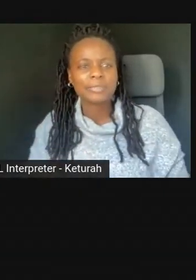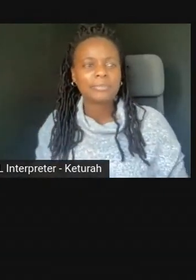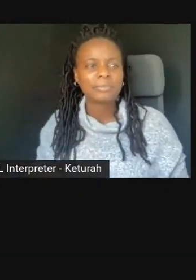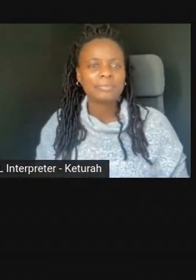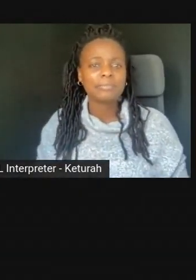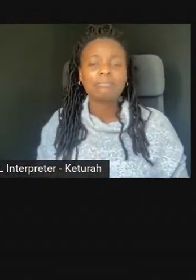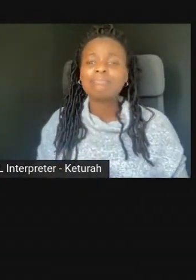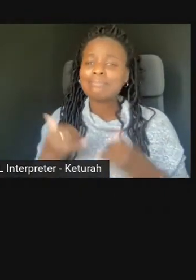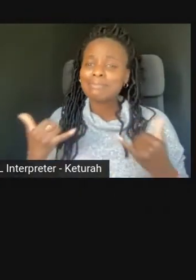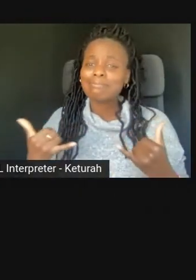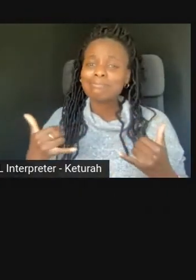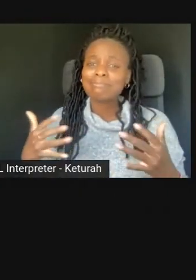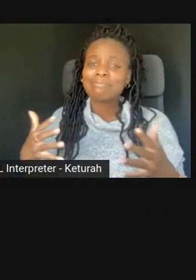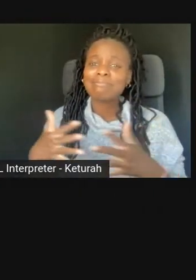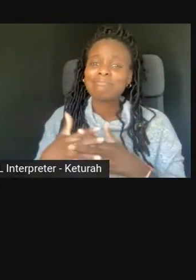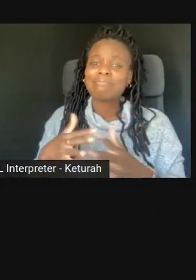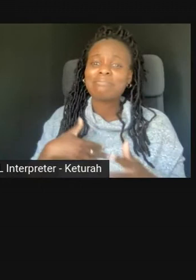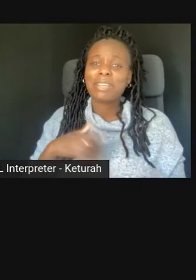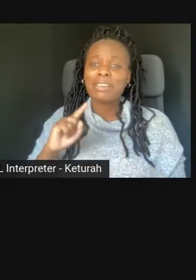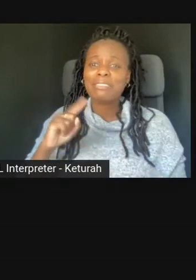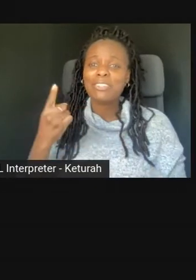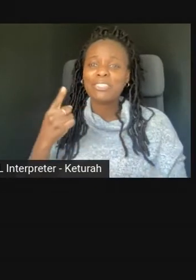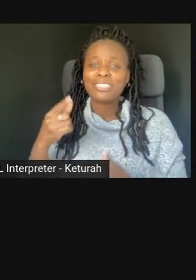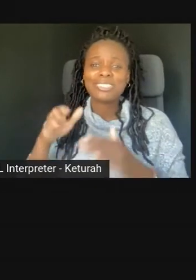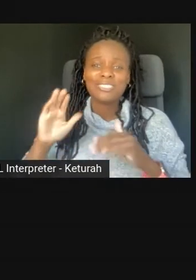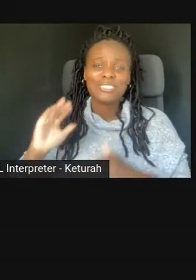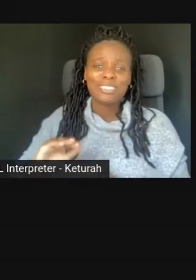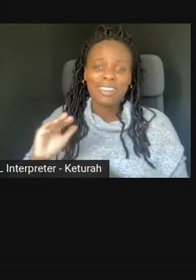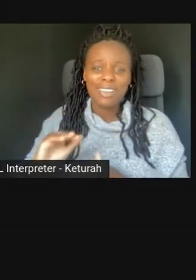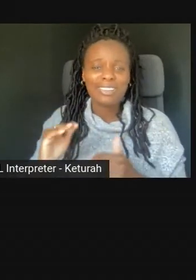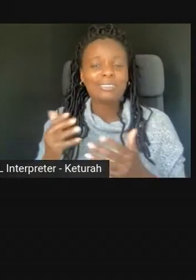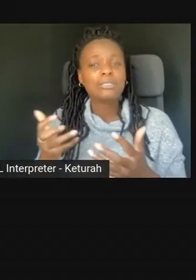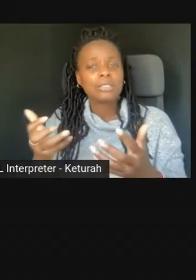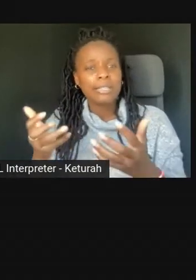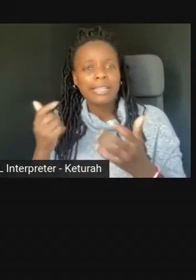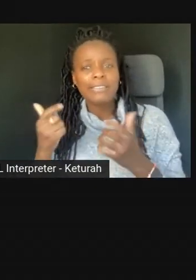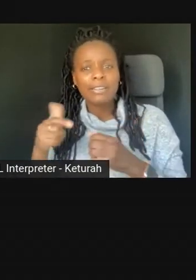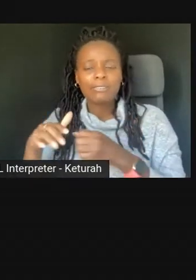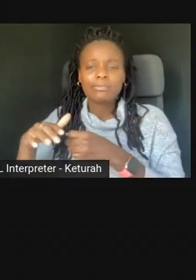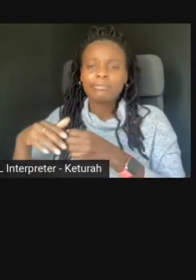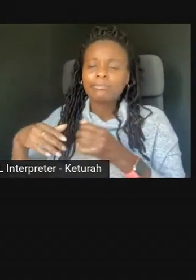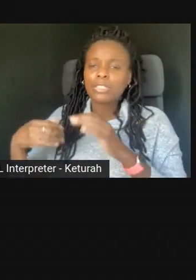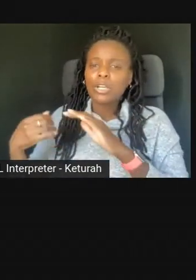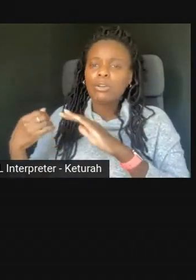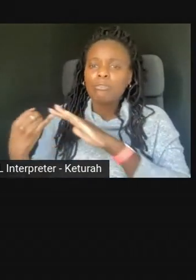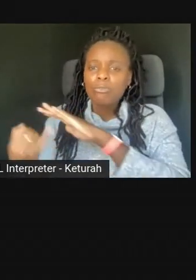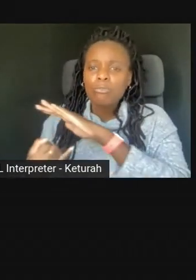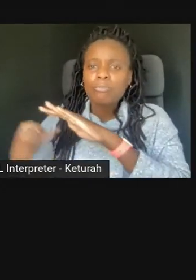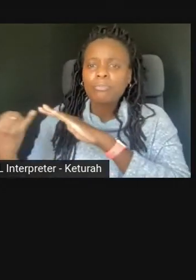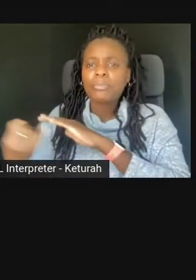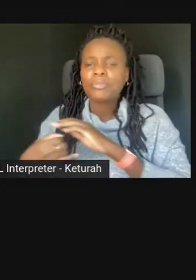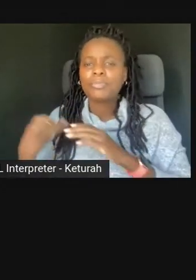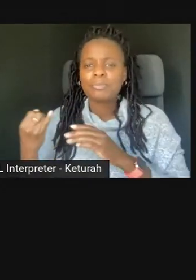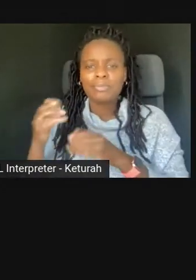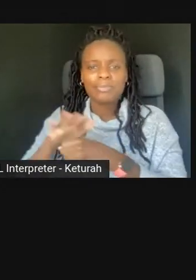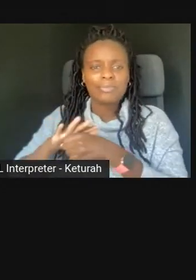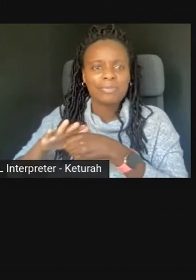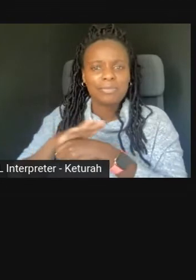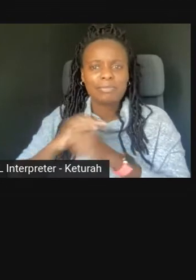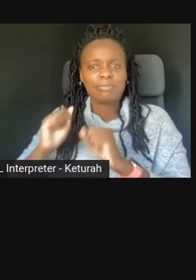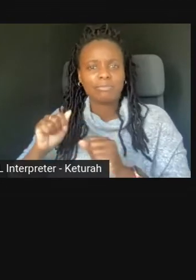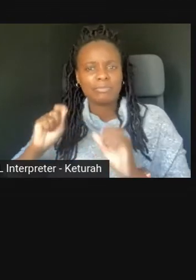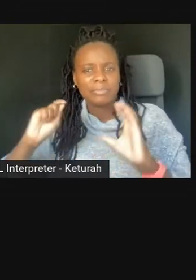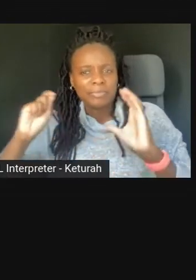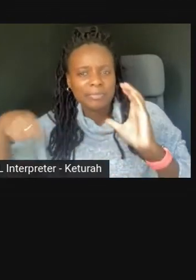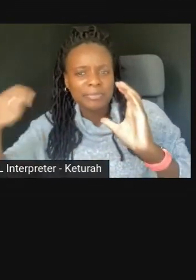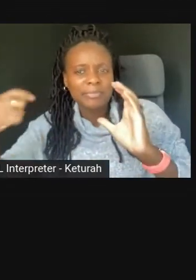first child, and we can make it our home base during production in these remote locations all across Appalachia to capture the best moments at the best